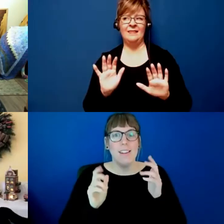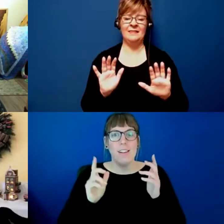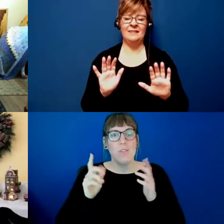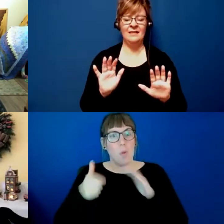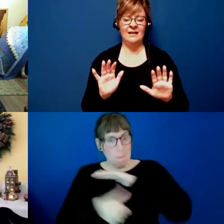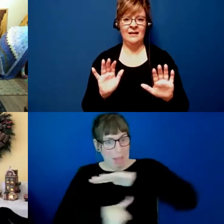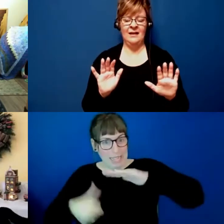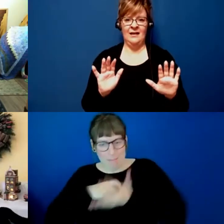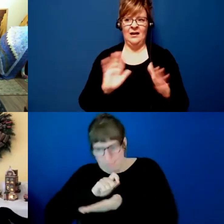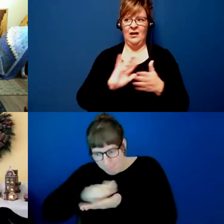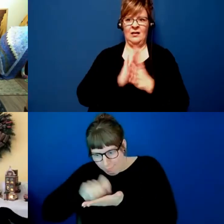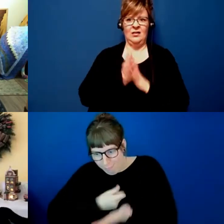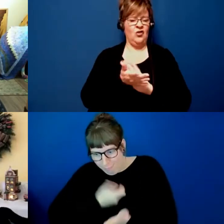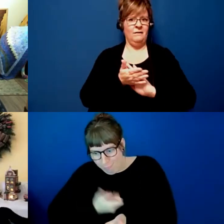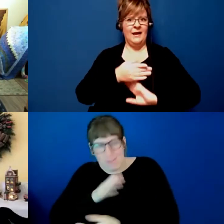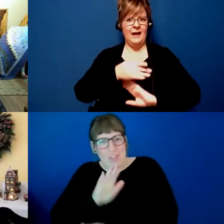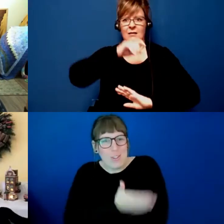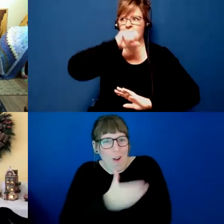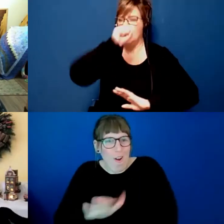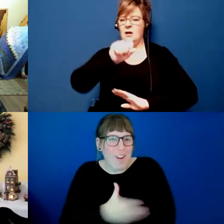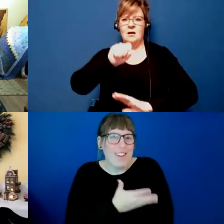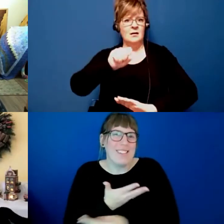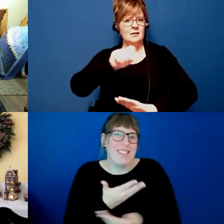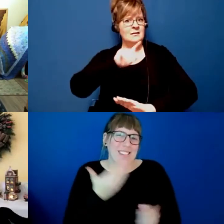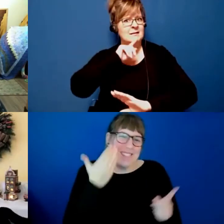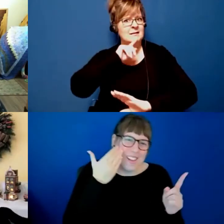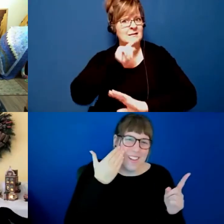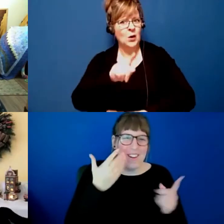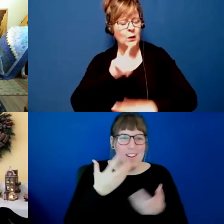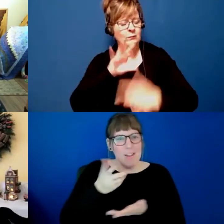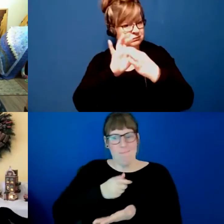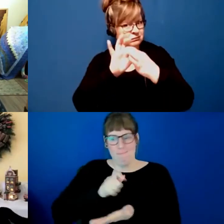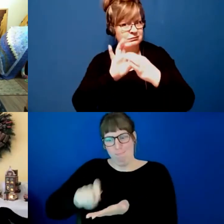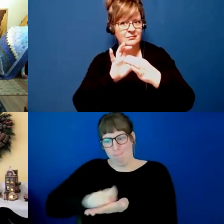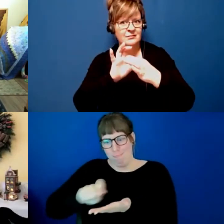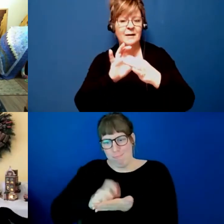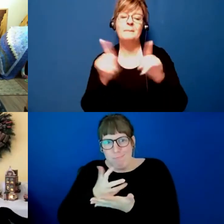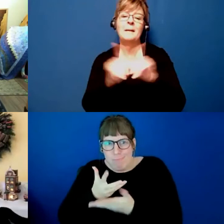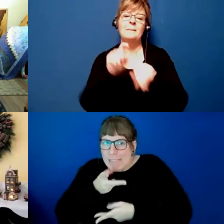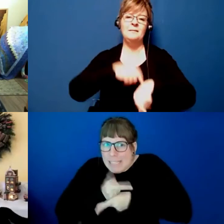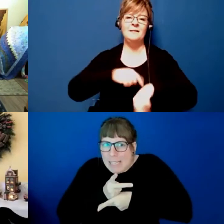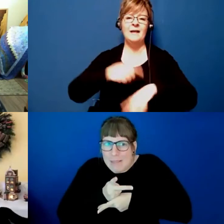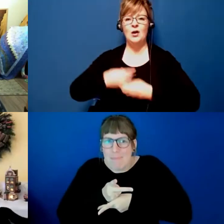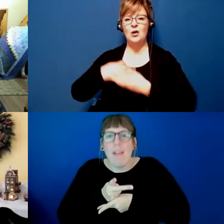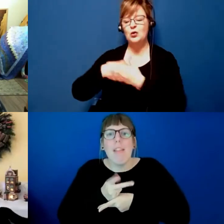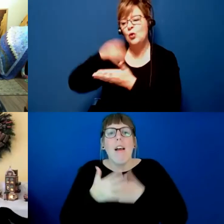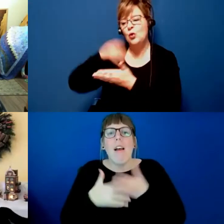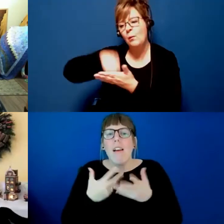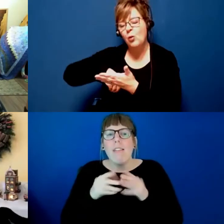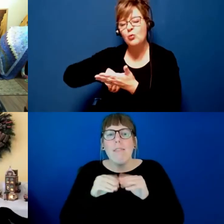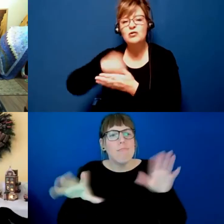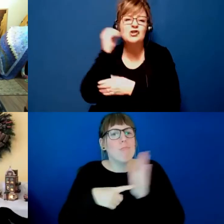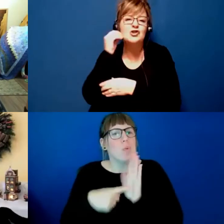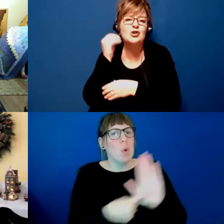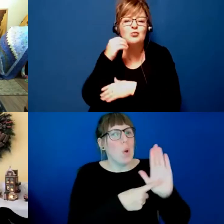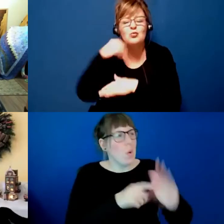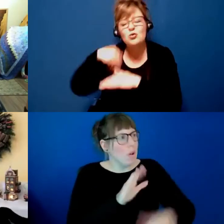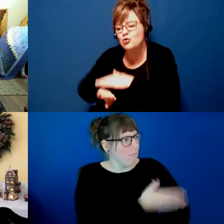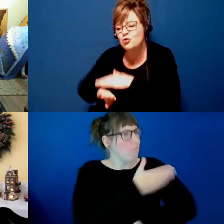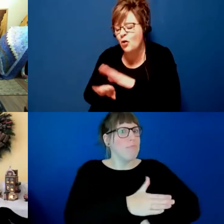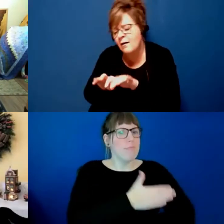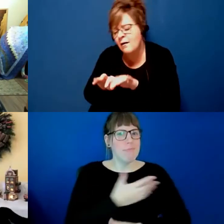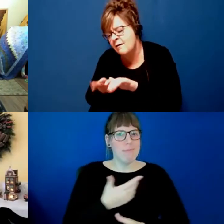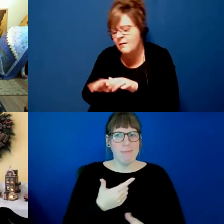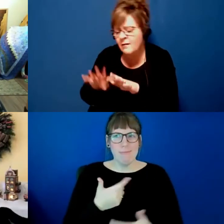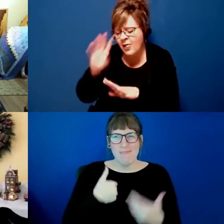we do when we're starting off, and not sharing them with anybody. And eventually I started sharing my songs and realizing that I wanted to be on